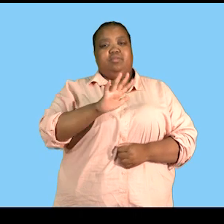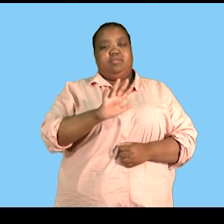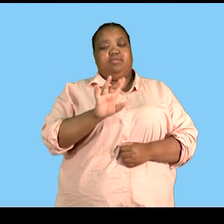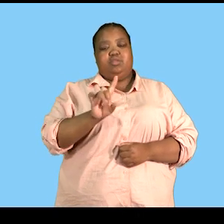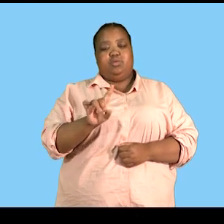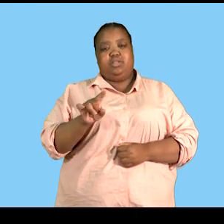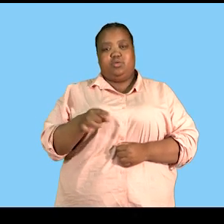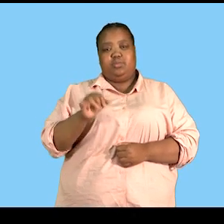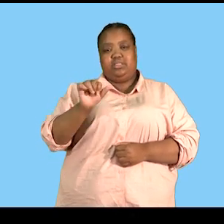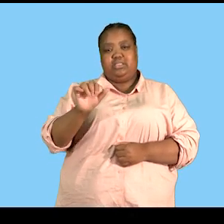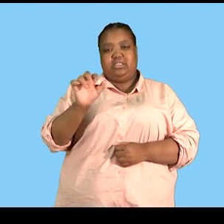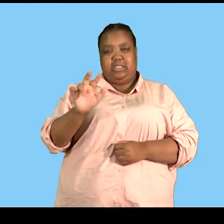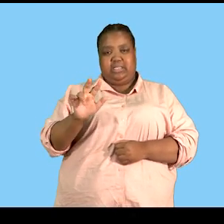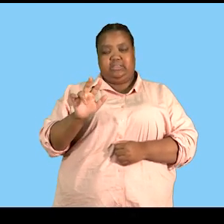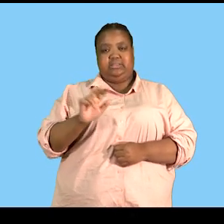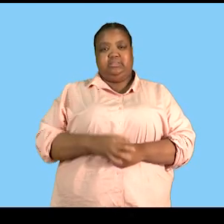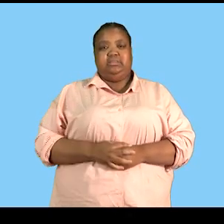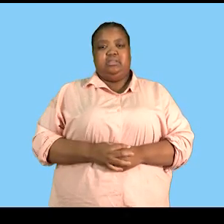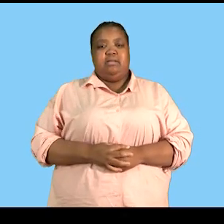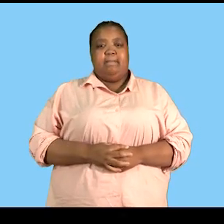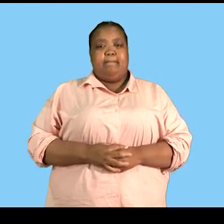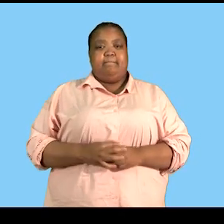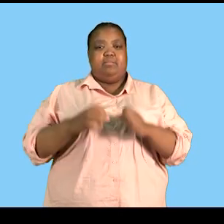be 51,68